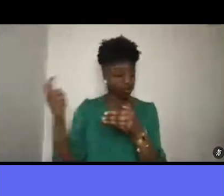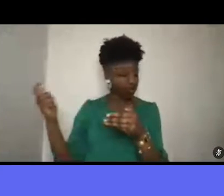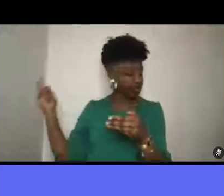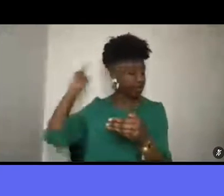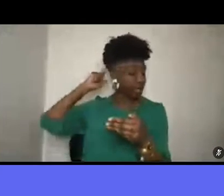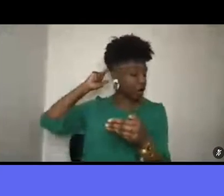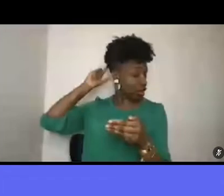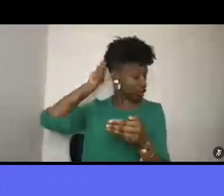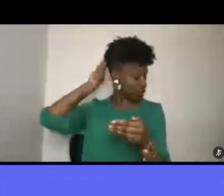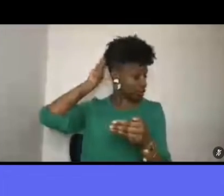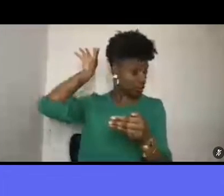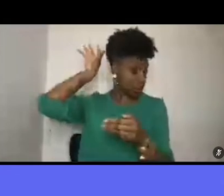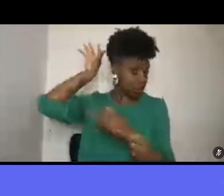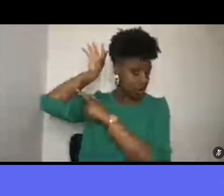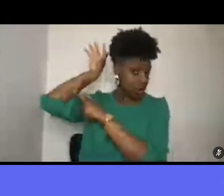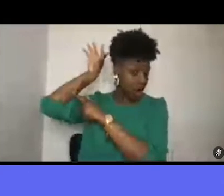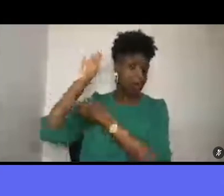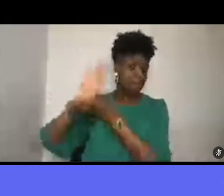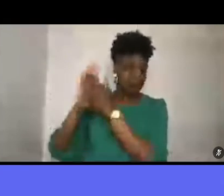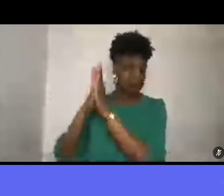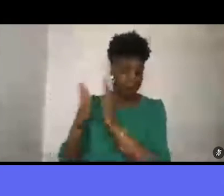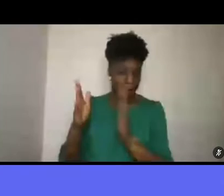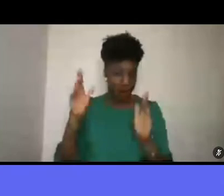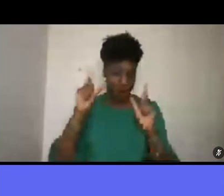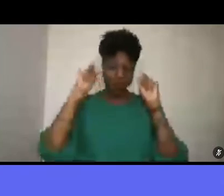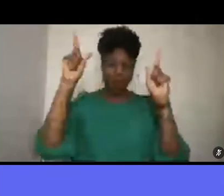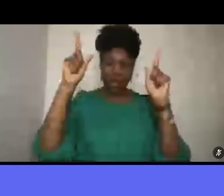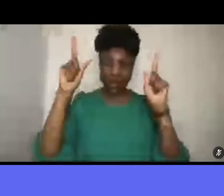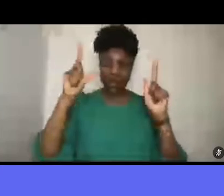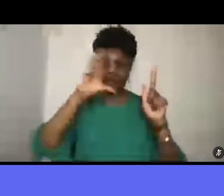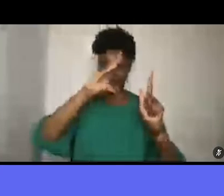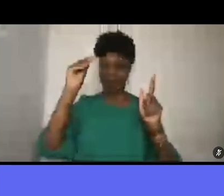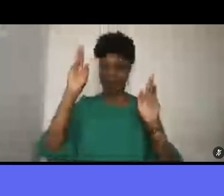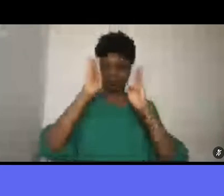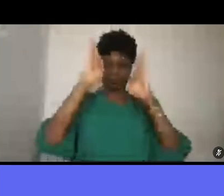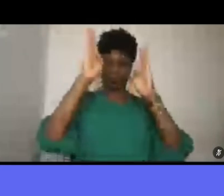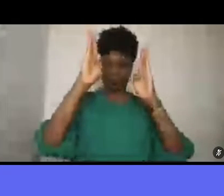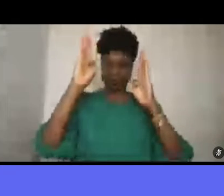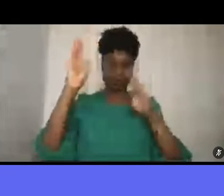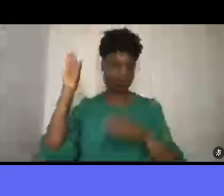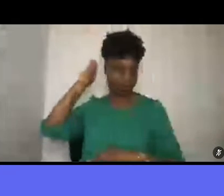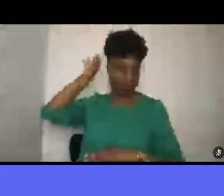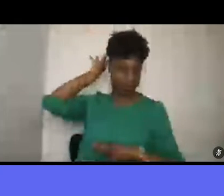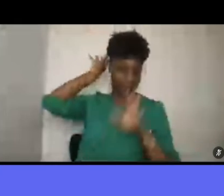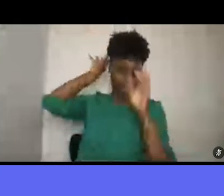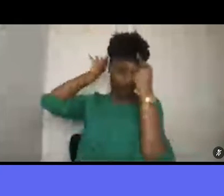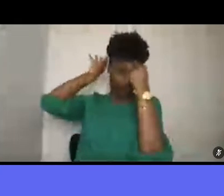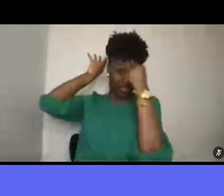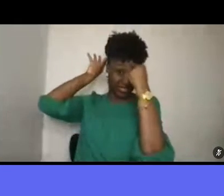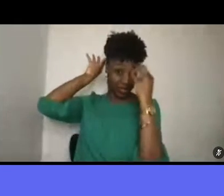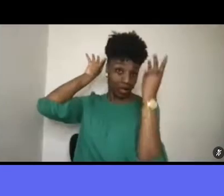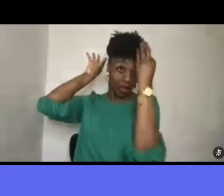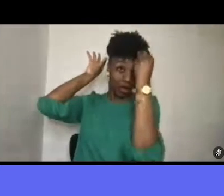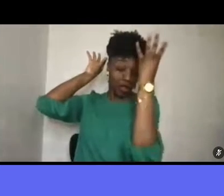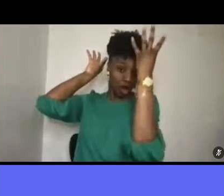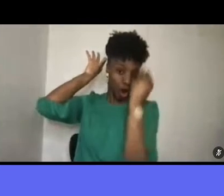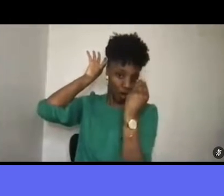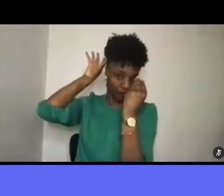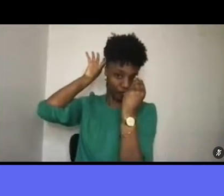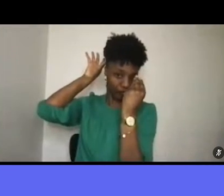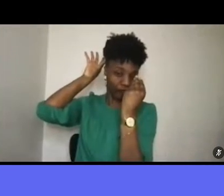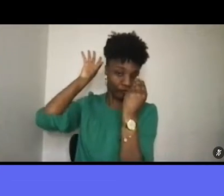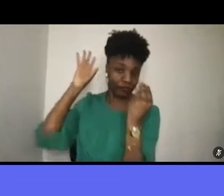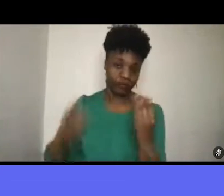and aware. So it's like You, distracting hmm security type. yeah, exactly. Let me get in the safe. Let me